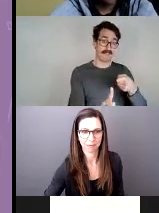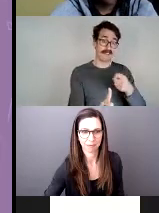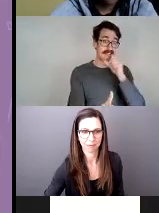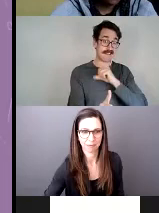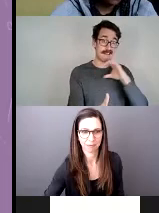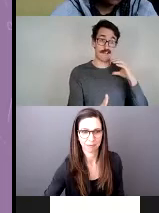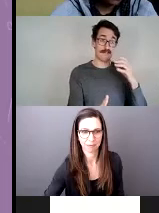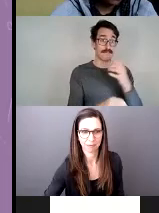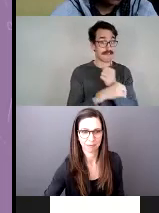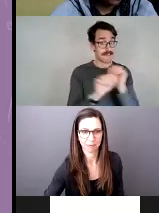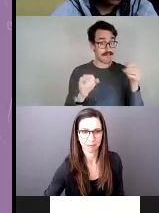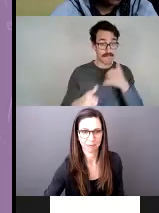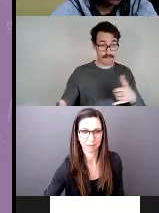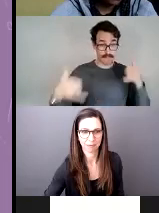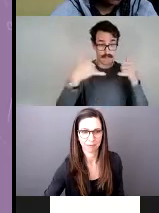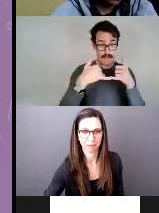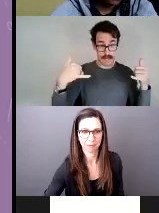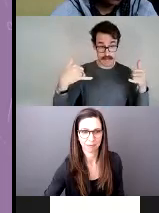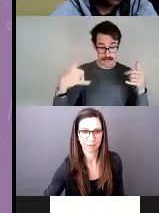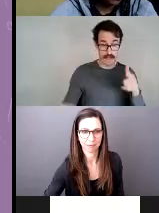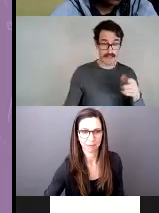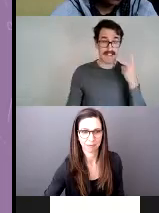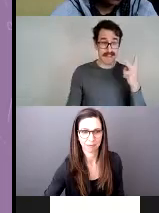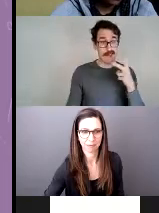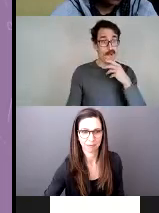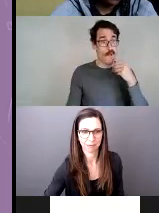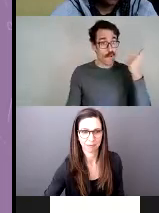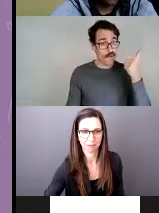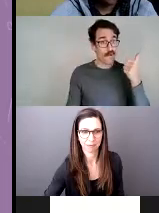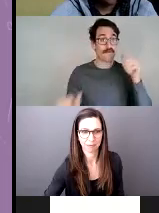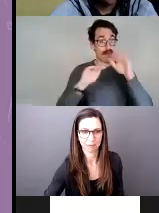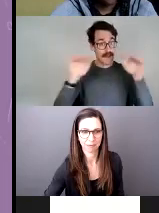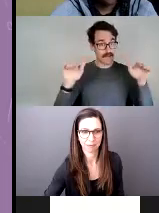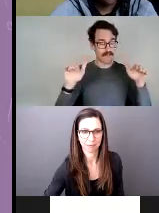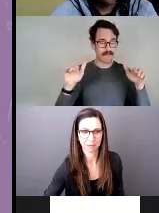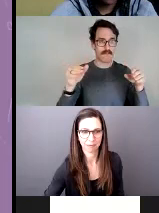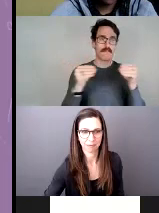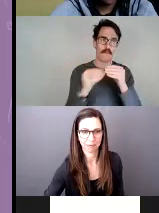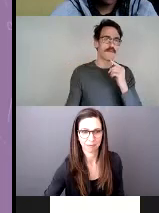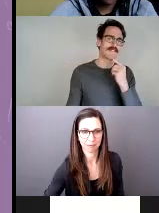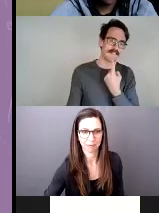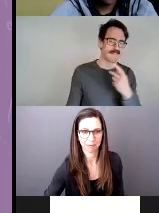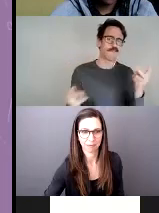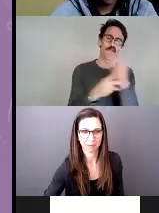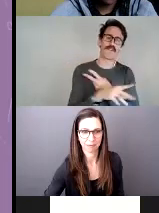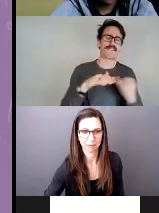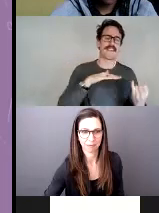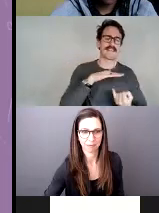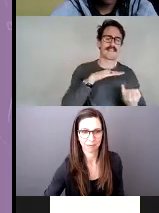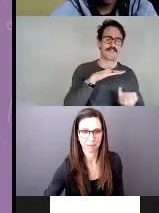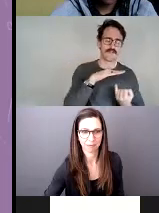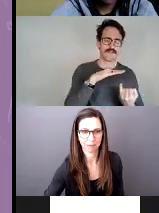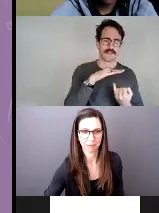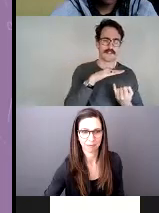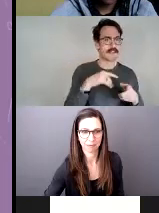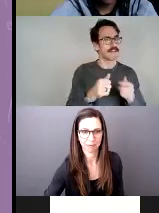older adults that are experiencing higher rates of isolation. Many of them are having to abide